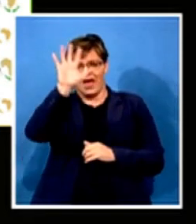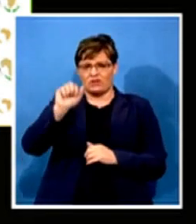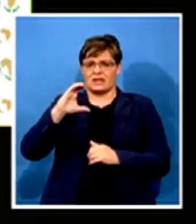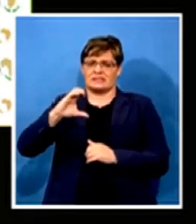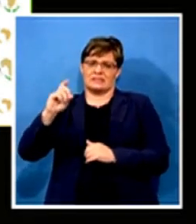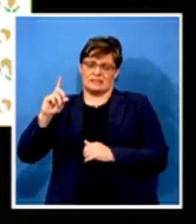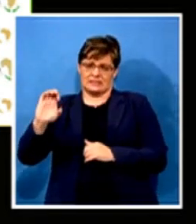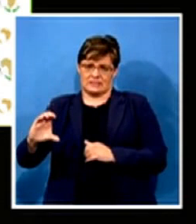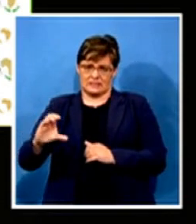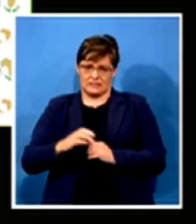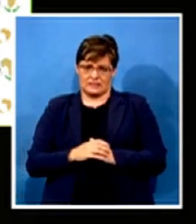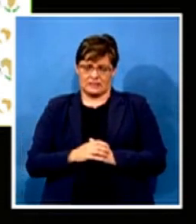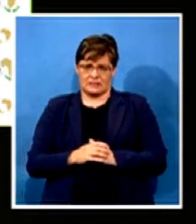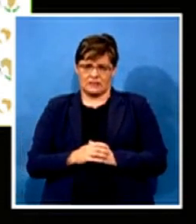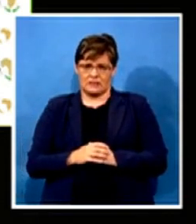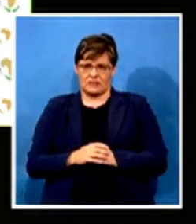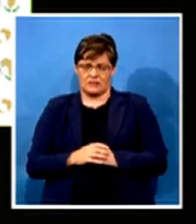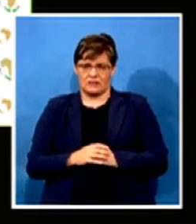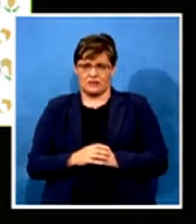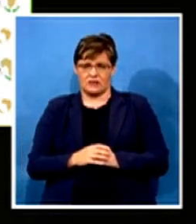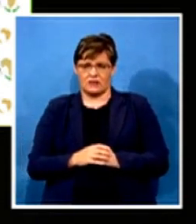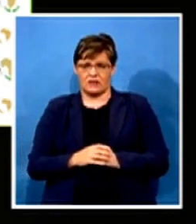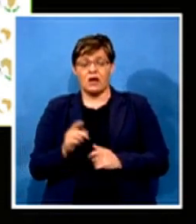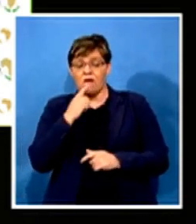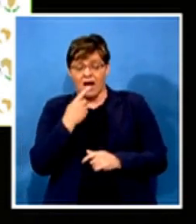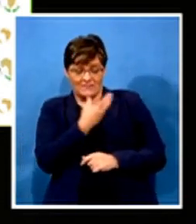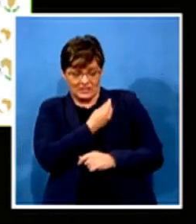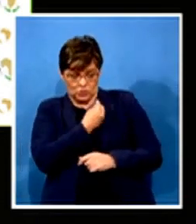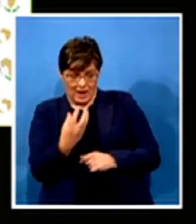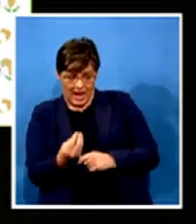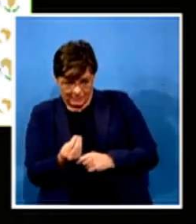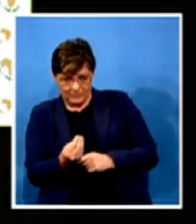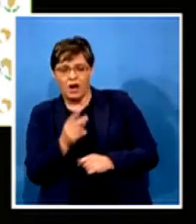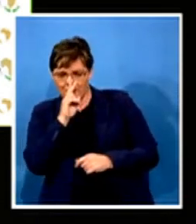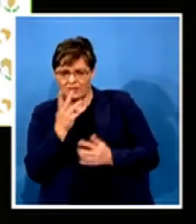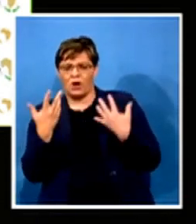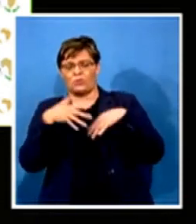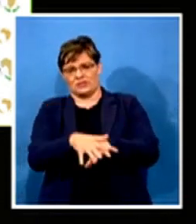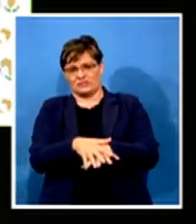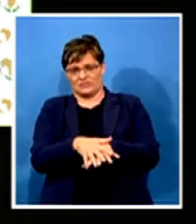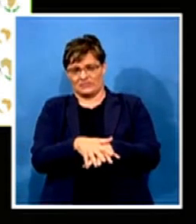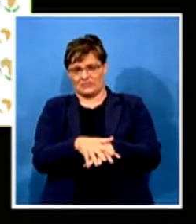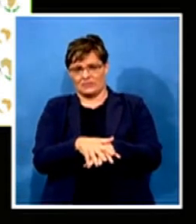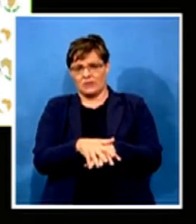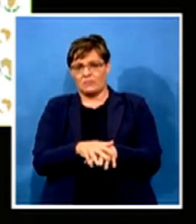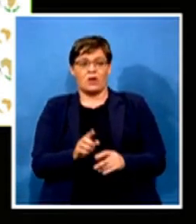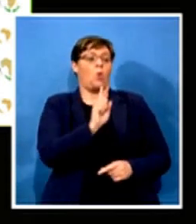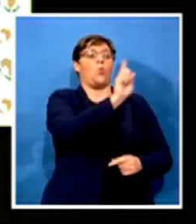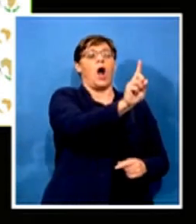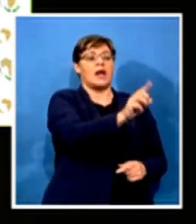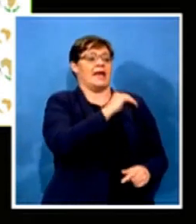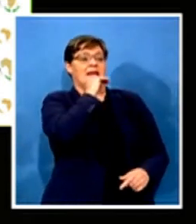whatever vaccines that we have in a combination. We don't believe that any one vaccine will be enough for now